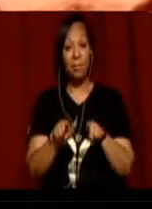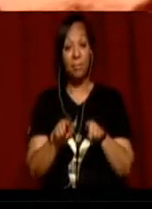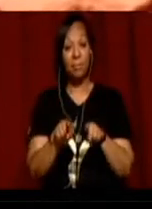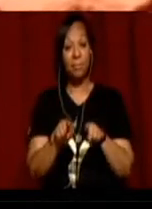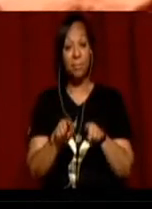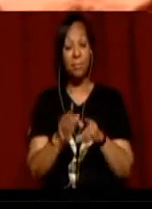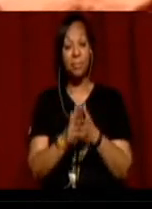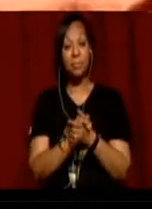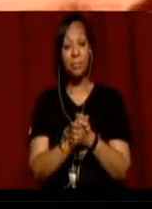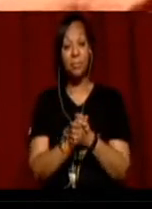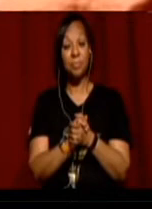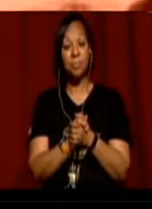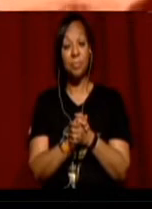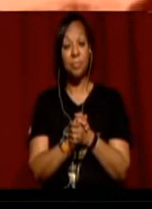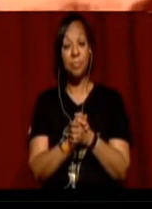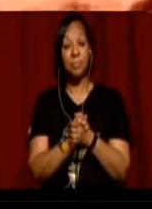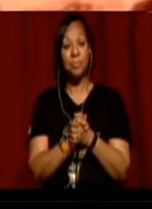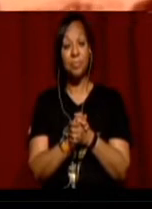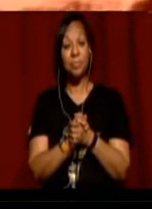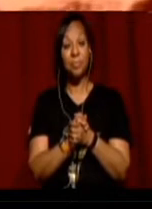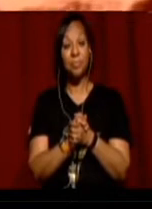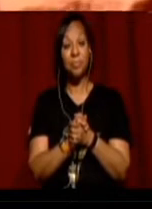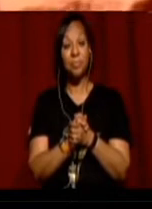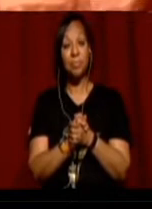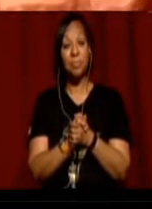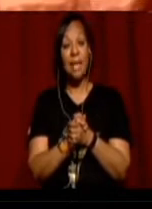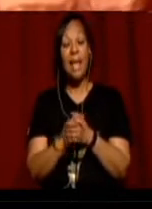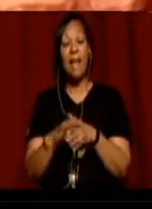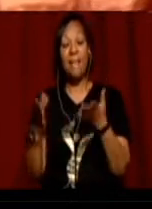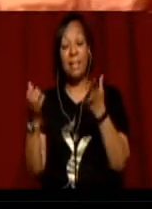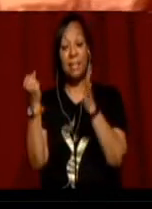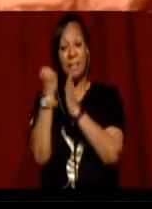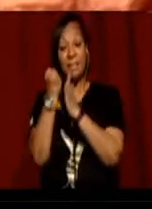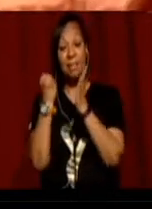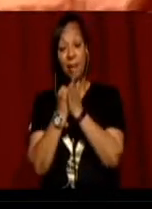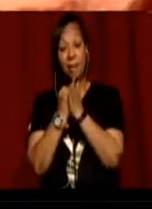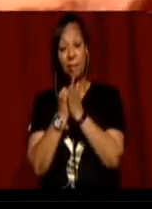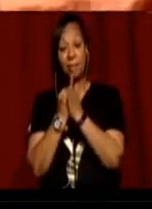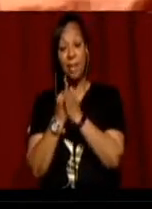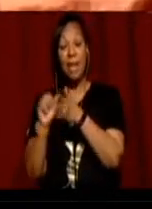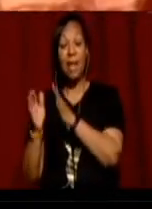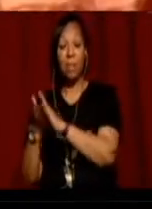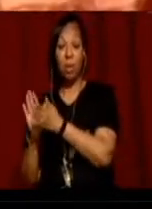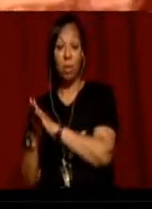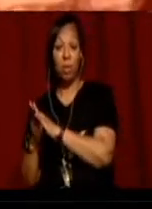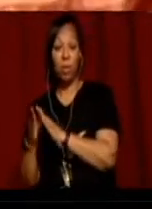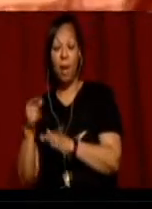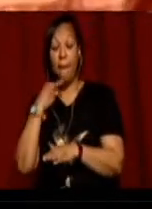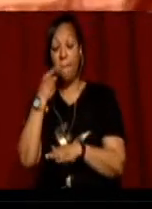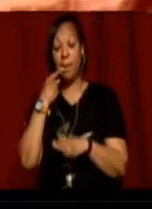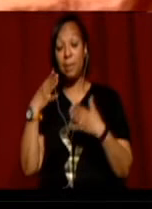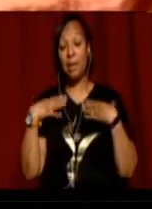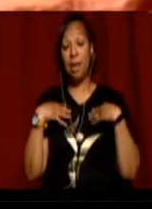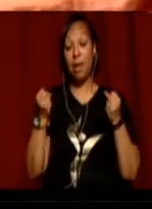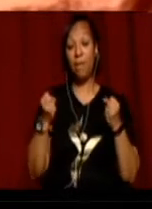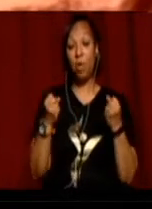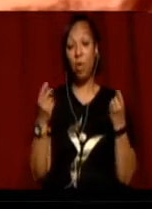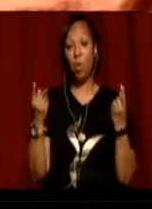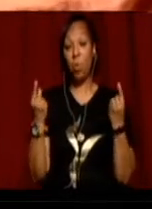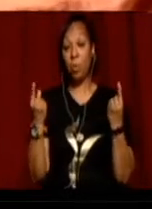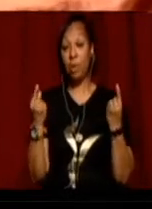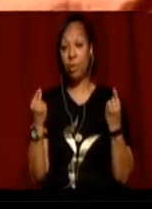federal government, but also our state and local governments as well, and public health, is what we can all